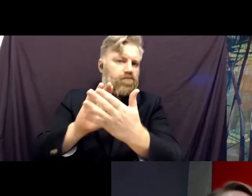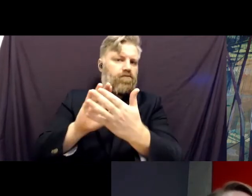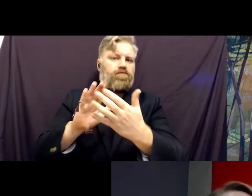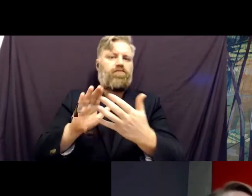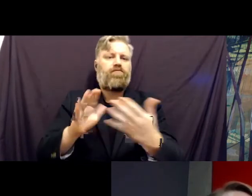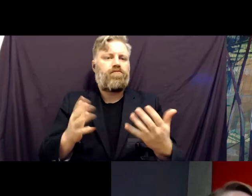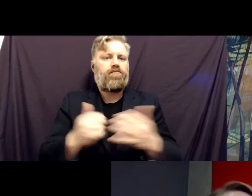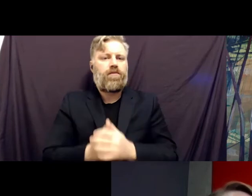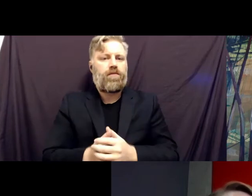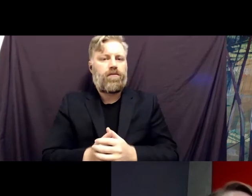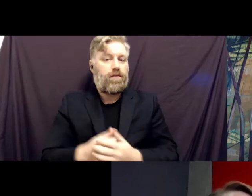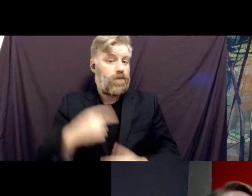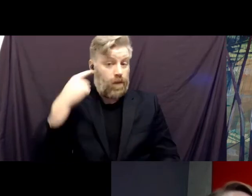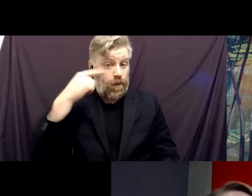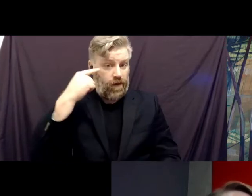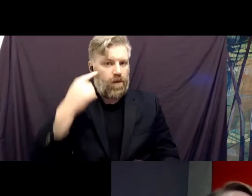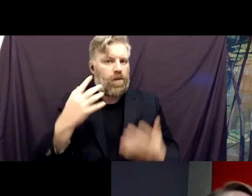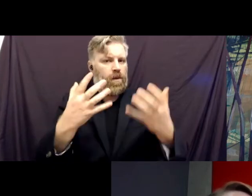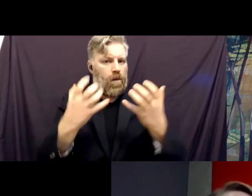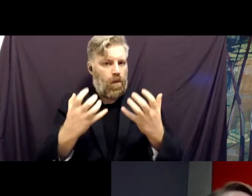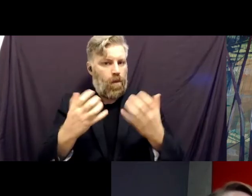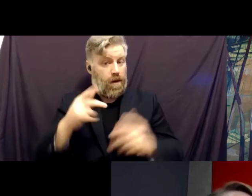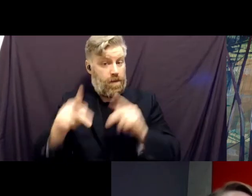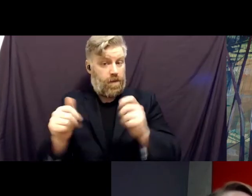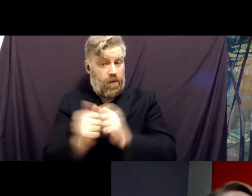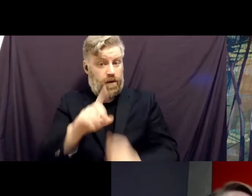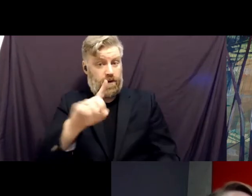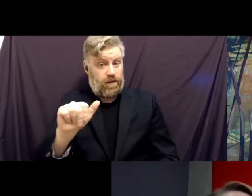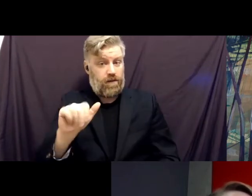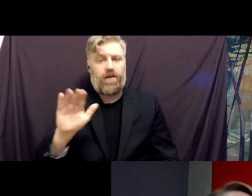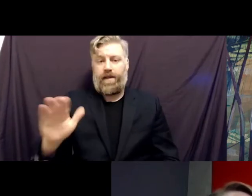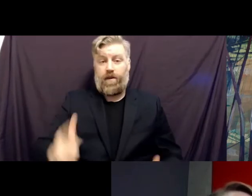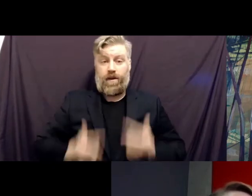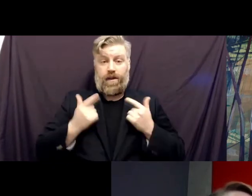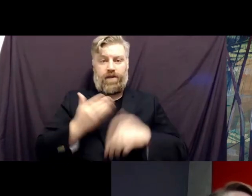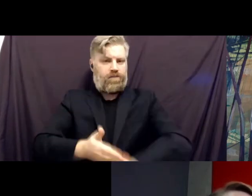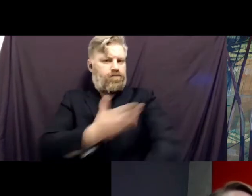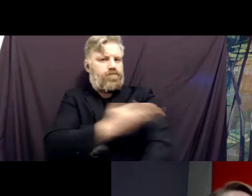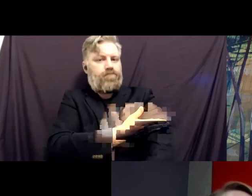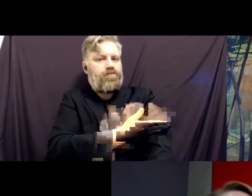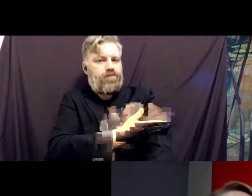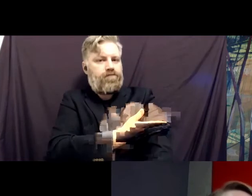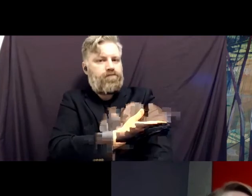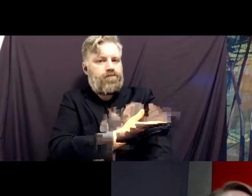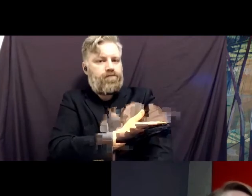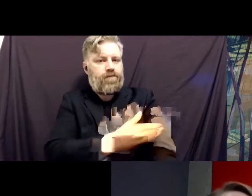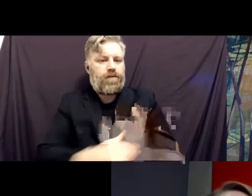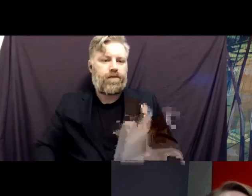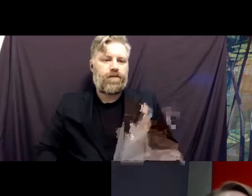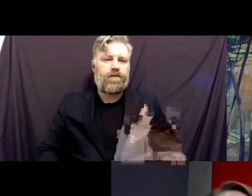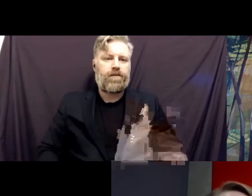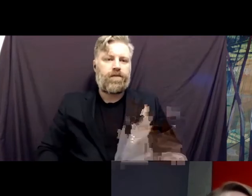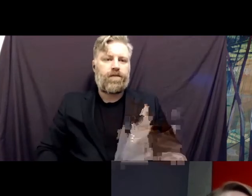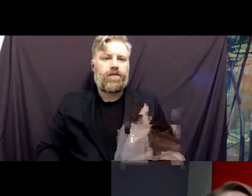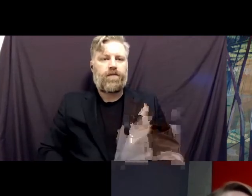that improve the lives of persons with disabilities. And we are determined to tell